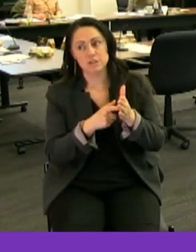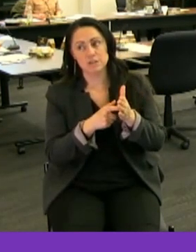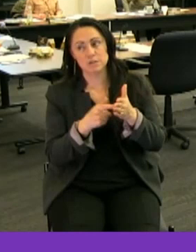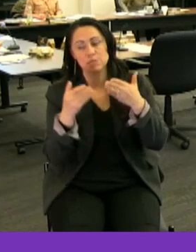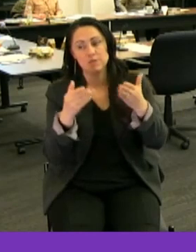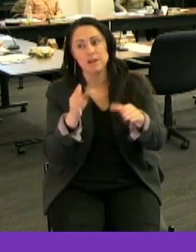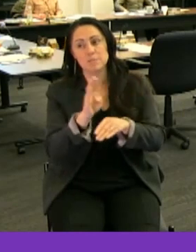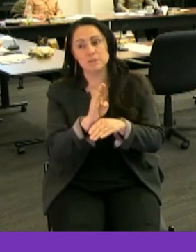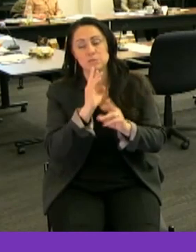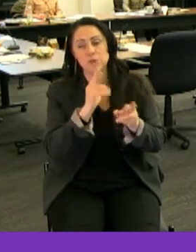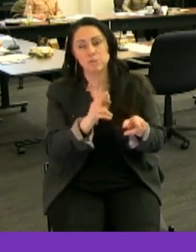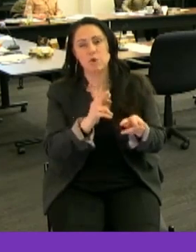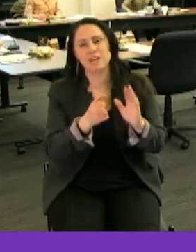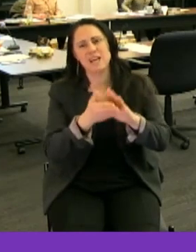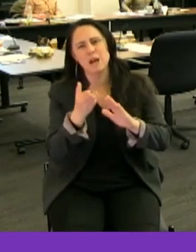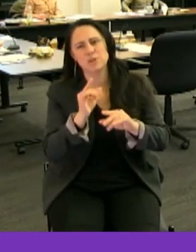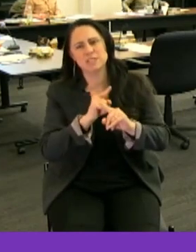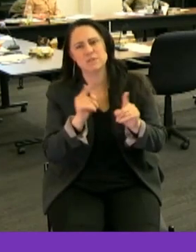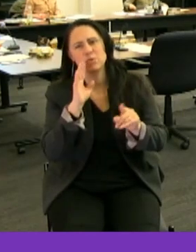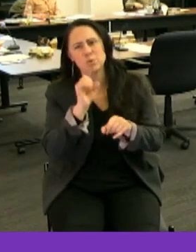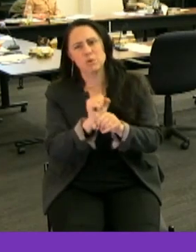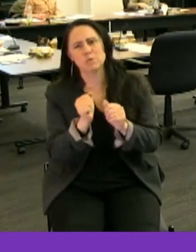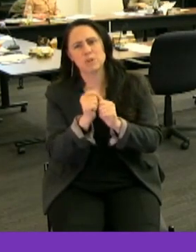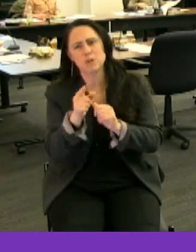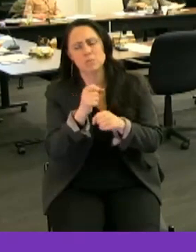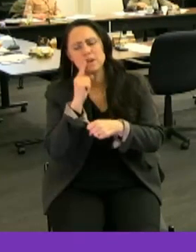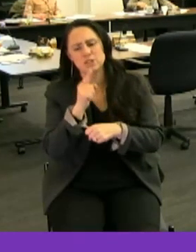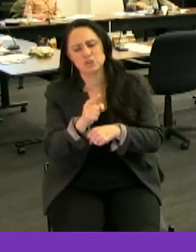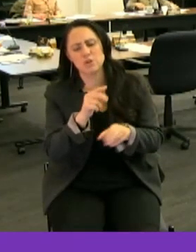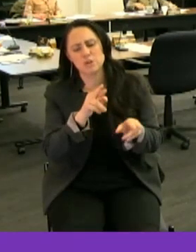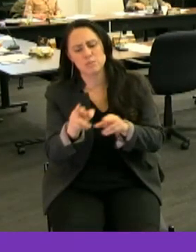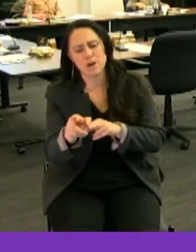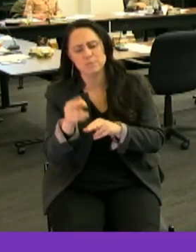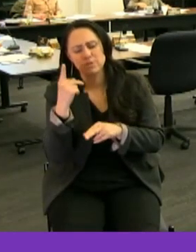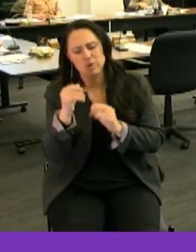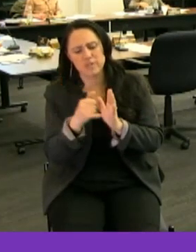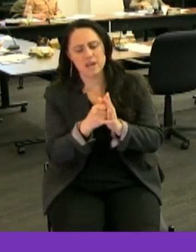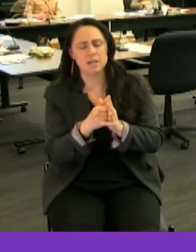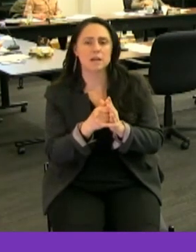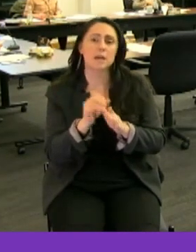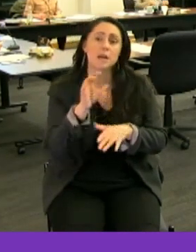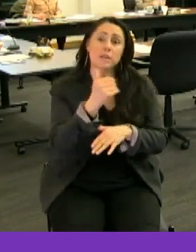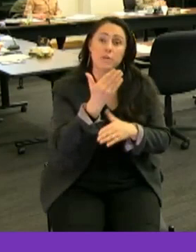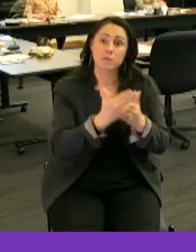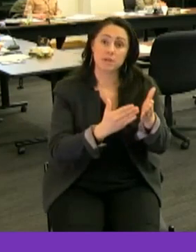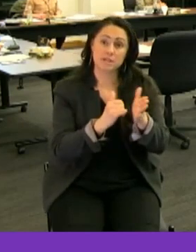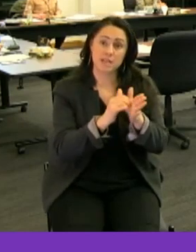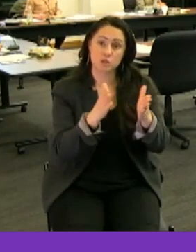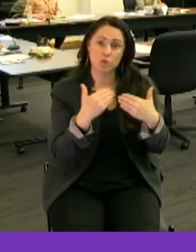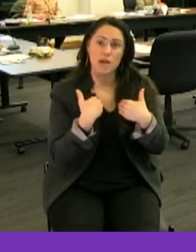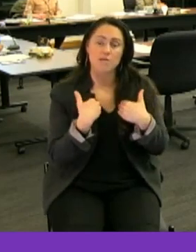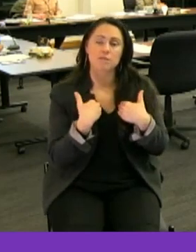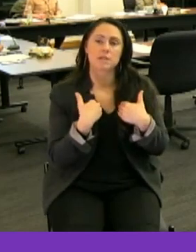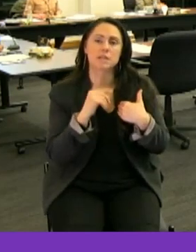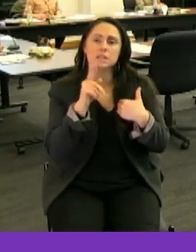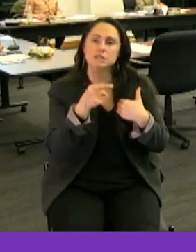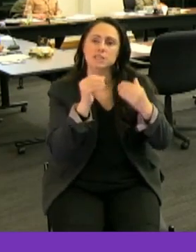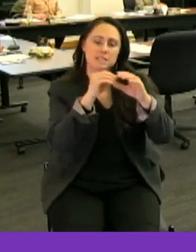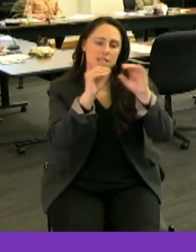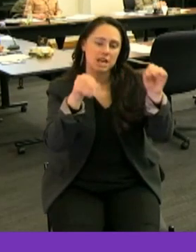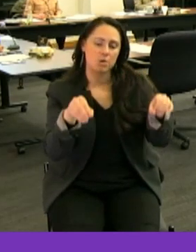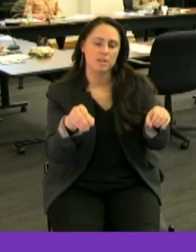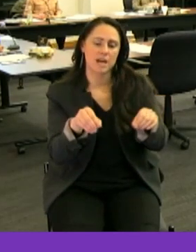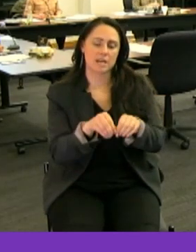business report. So everybody operates a little differently. We'll work with you to make sure that you're prepped and ready for that. The other piece that you have here is just an